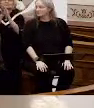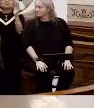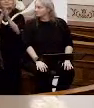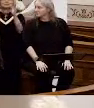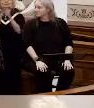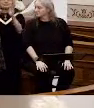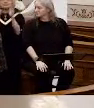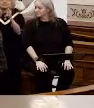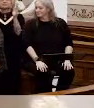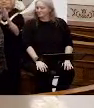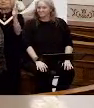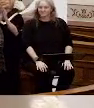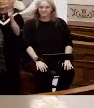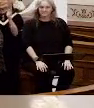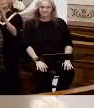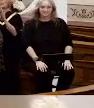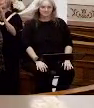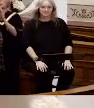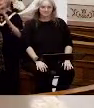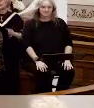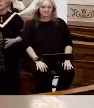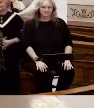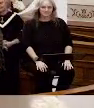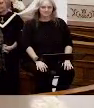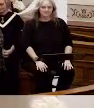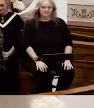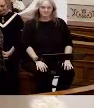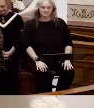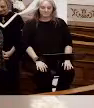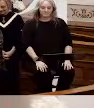That's embarrassing. Seriously.